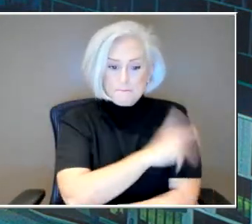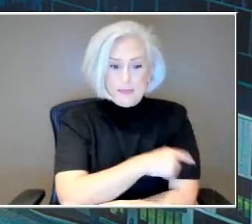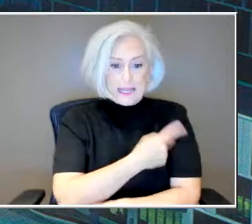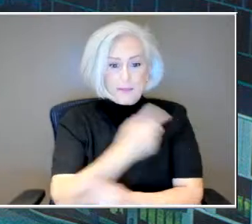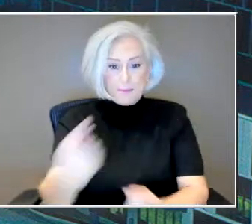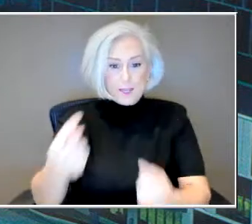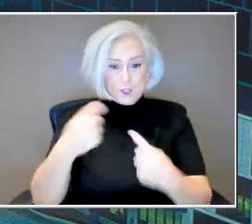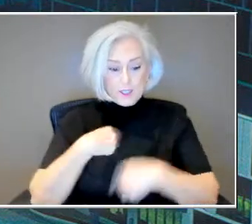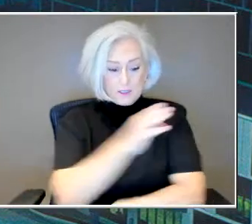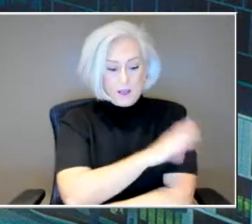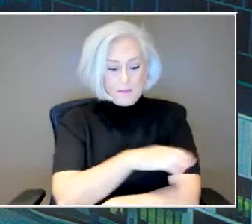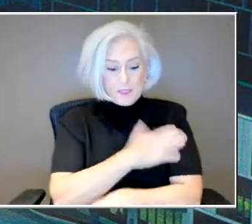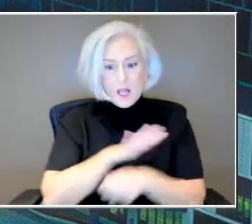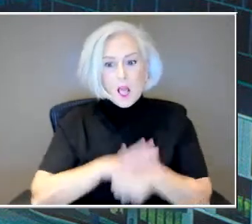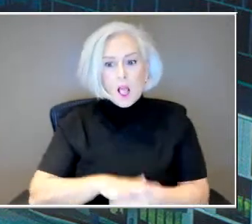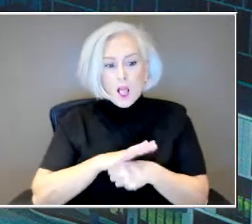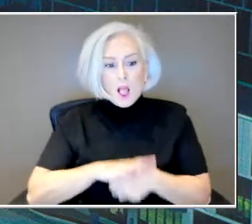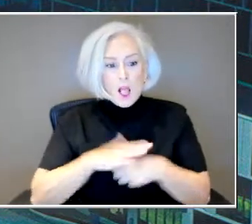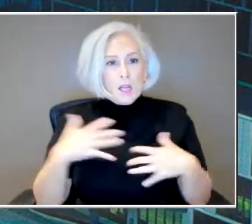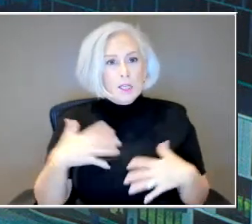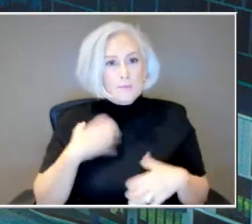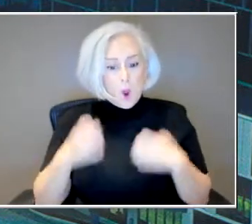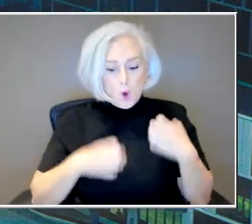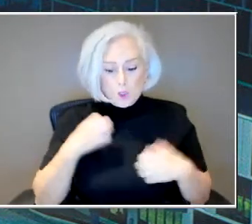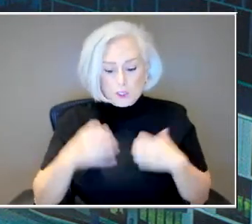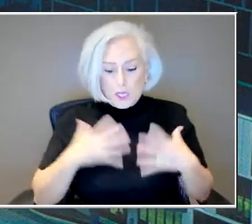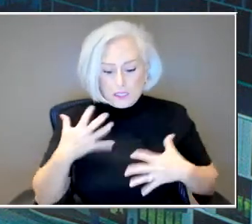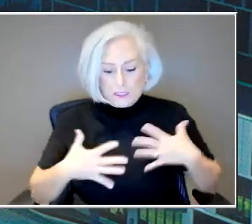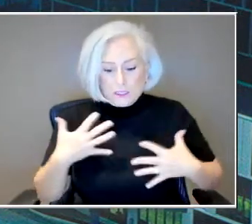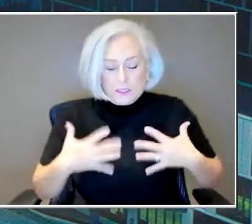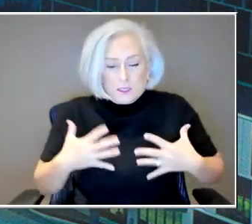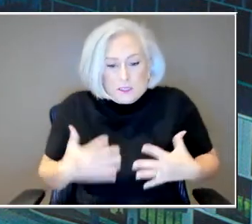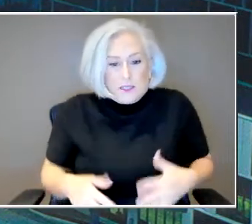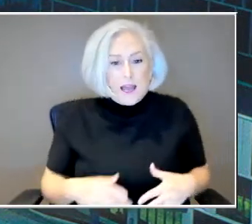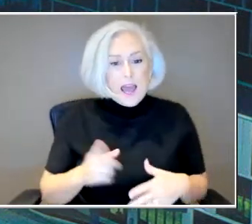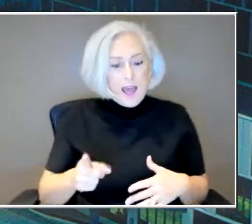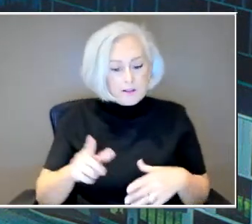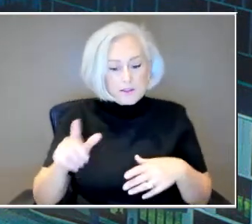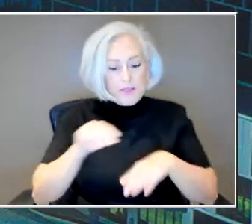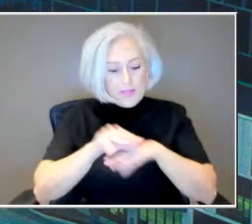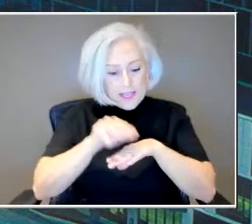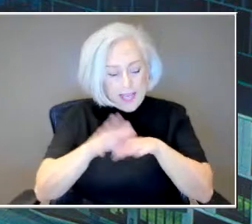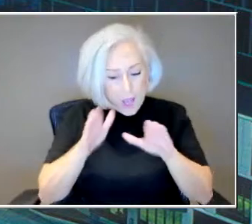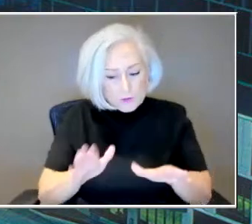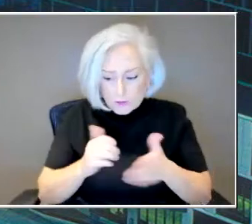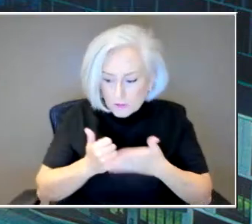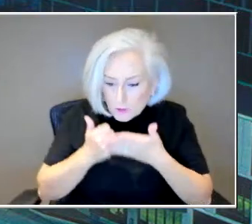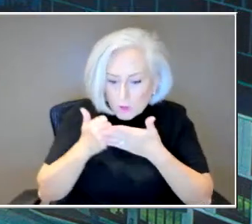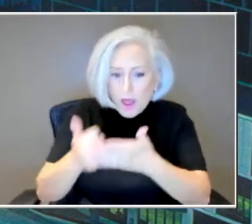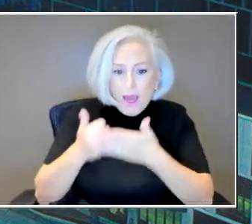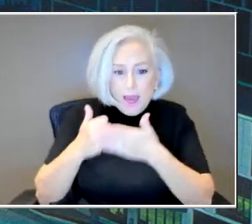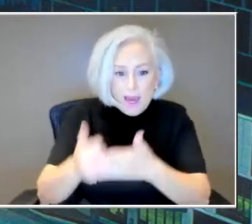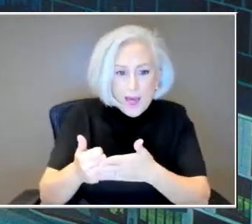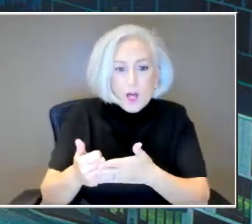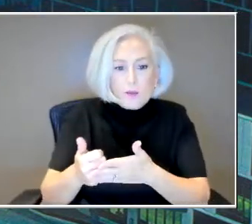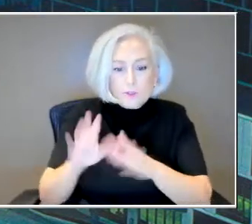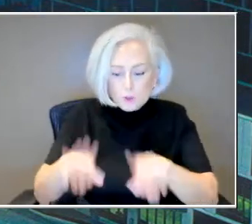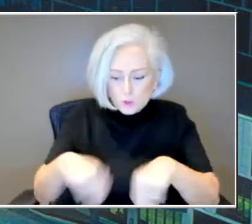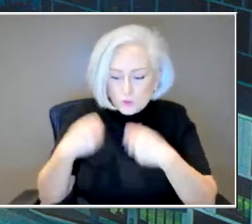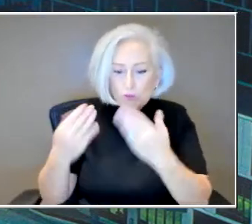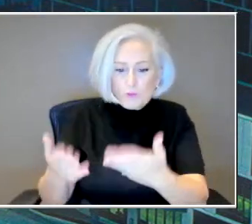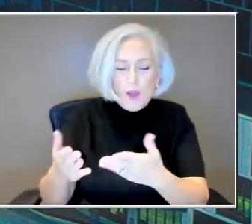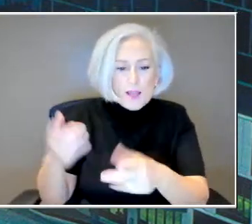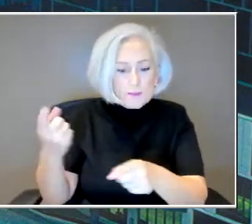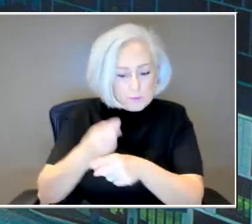stressed out and emotional, and the genetic counselor have been trained to how to provide that information to our